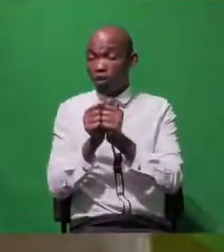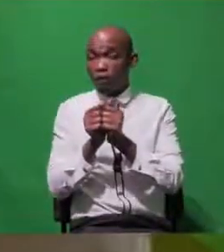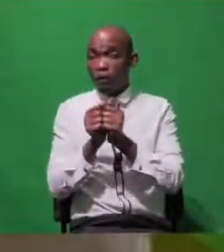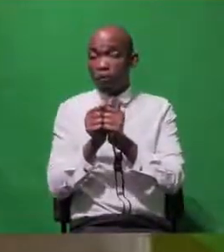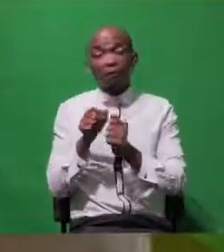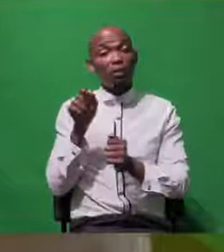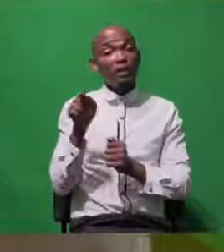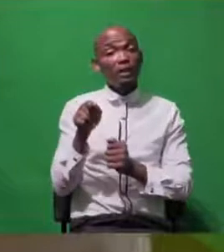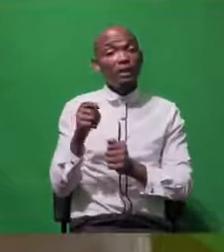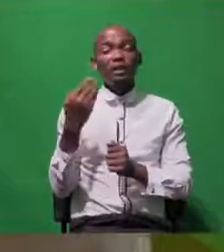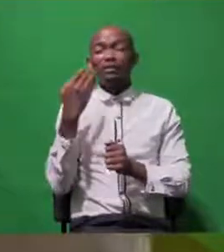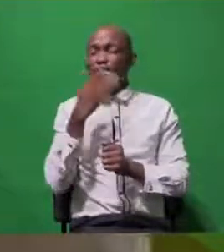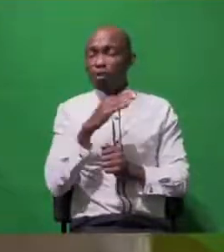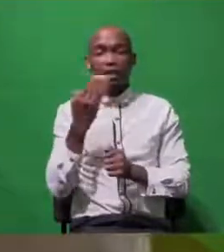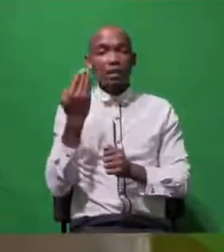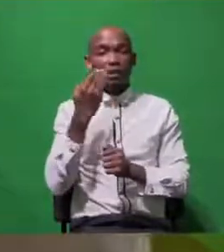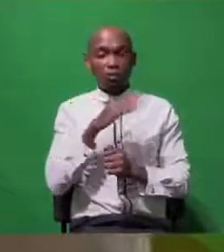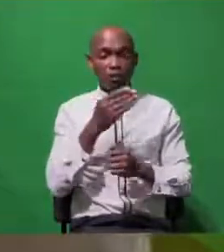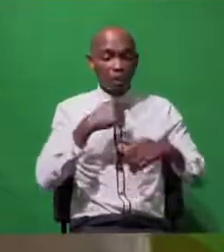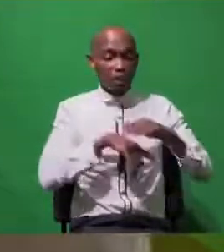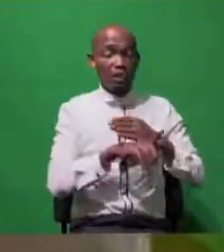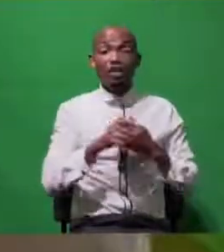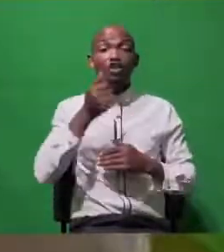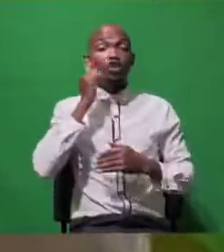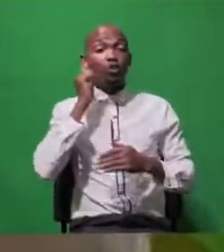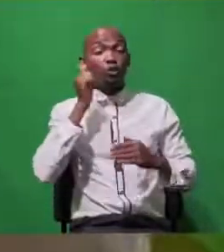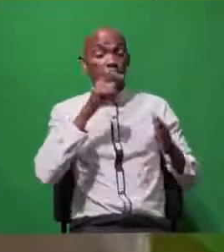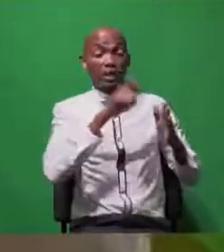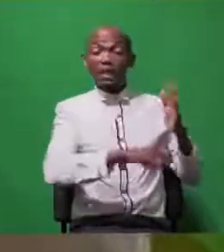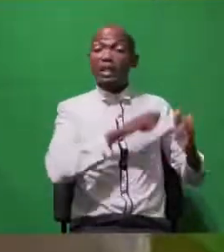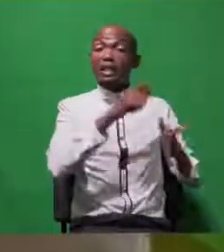very important in European industries?